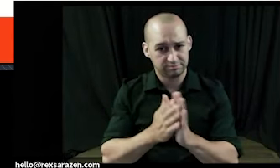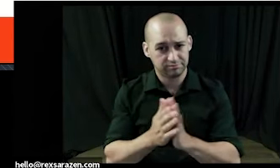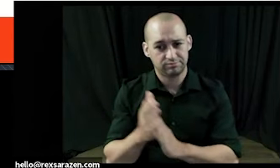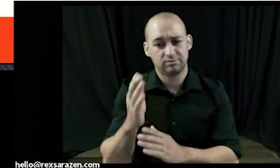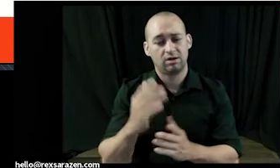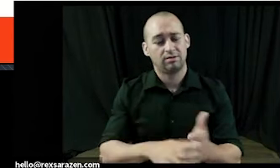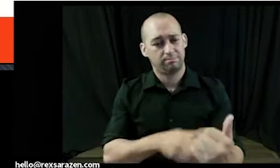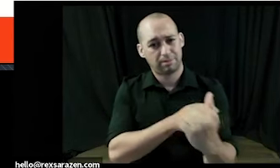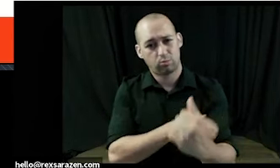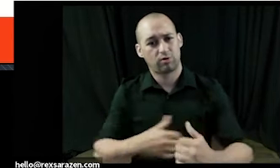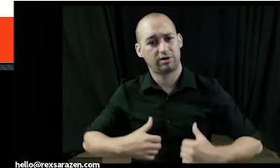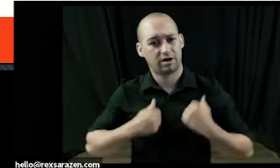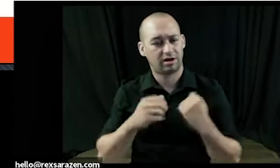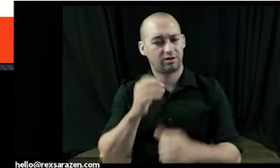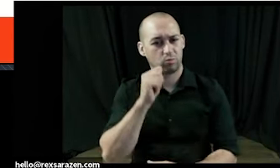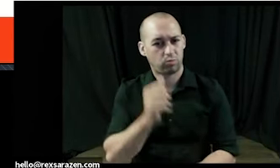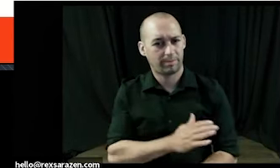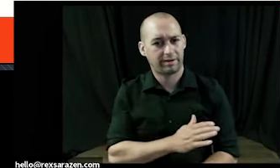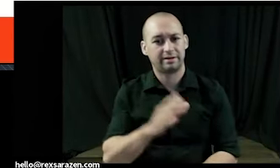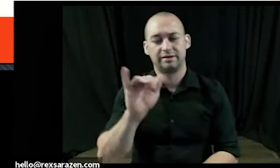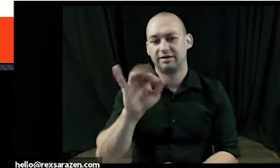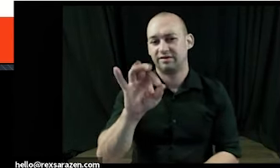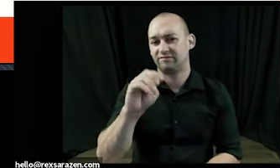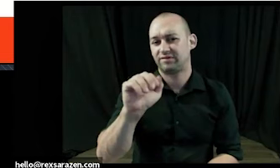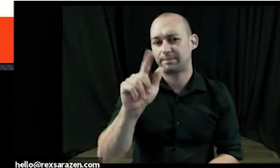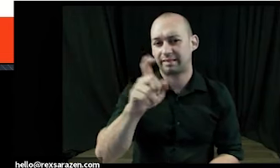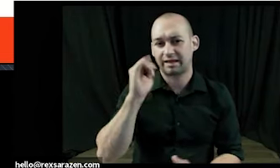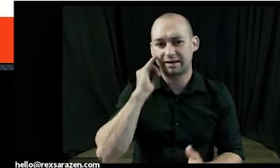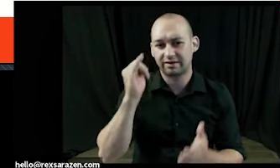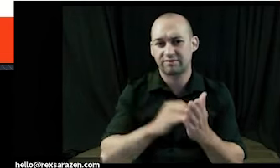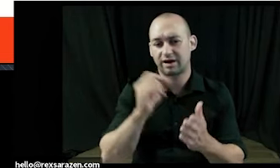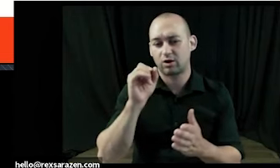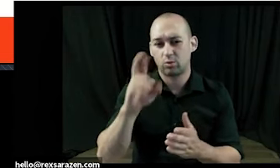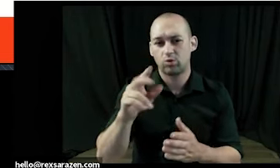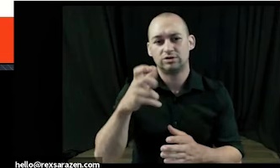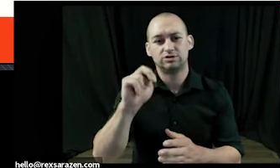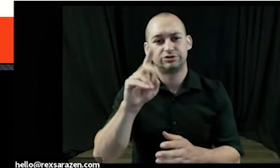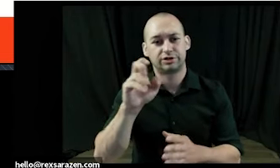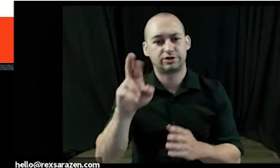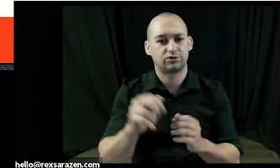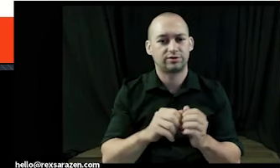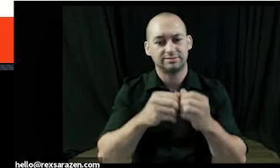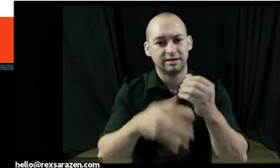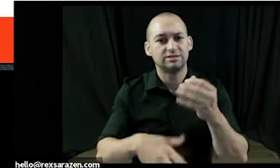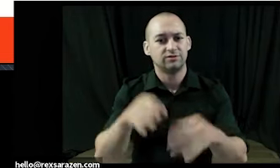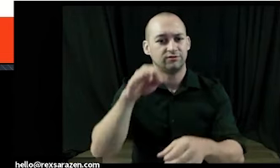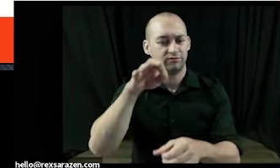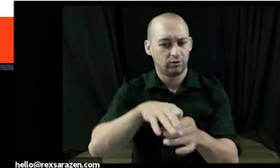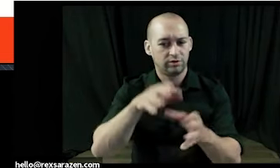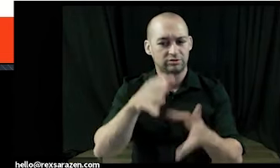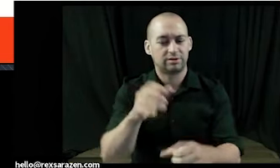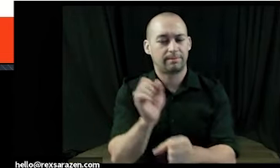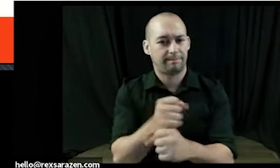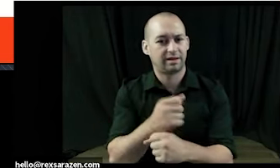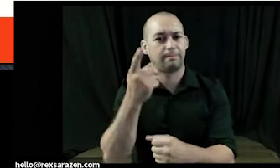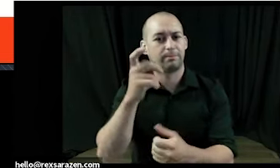young, female identifying and/or gender expansive voters by making voter registration and pre-registration not